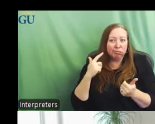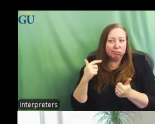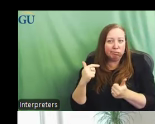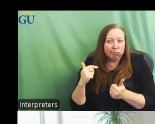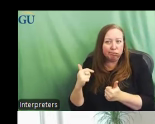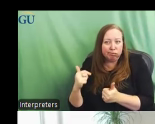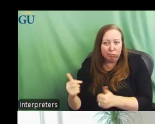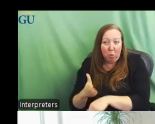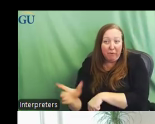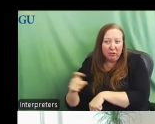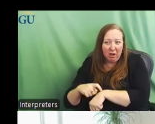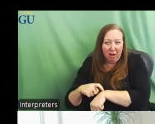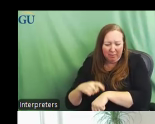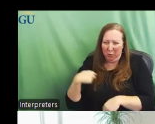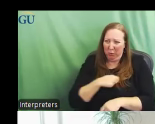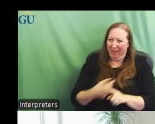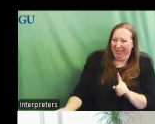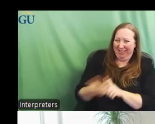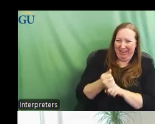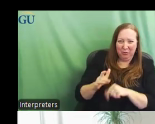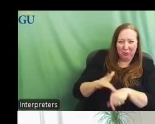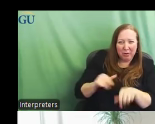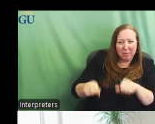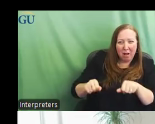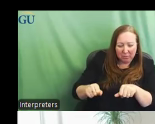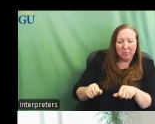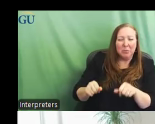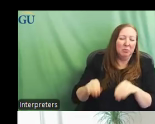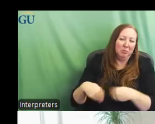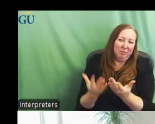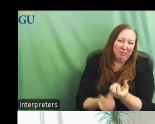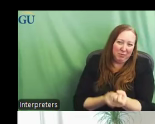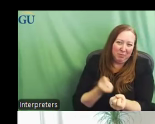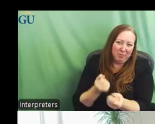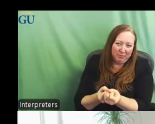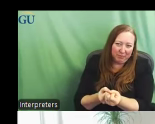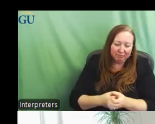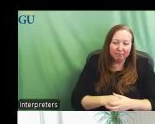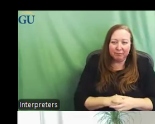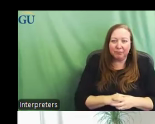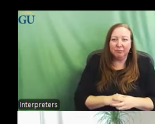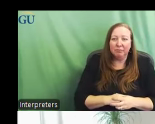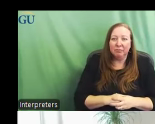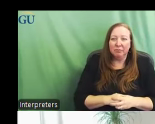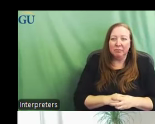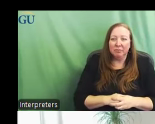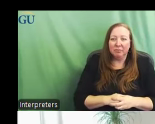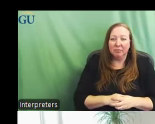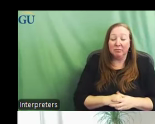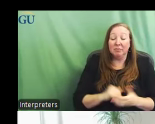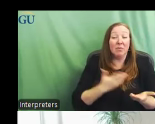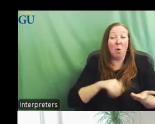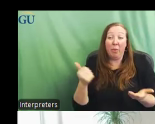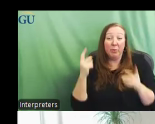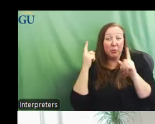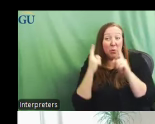to be able to provide the supports that are needed. And we want another goal is that the hearing loss